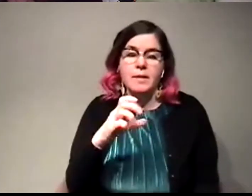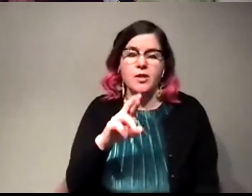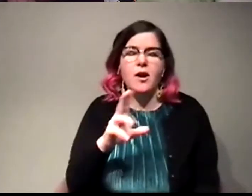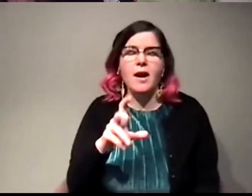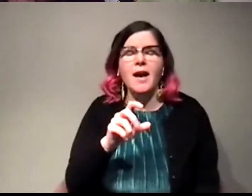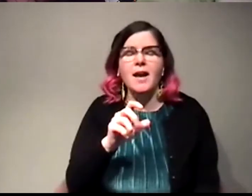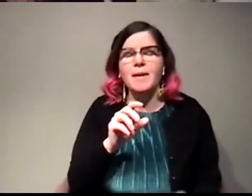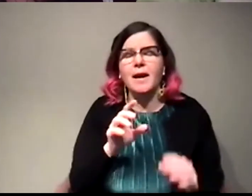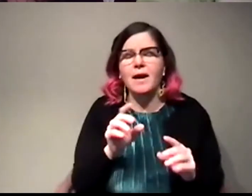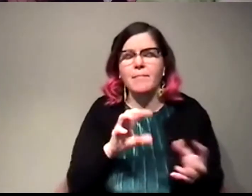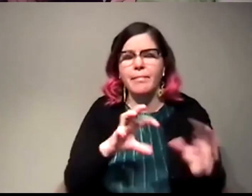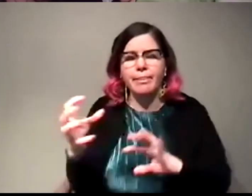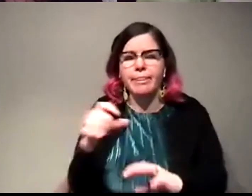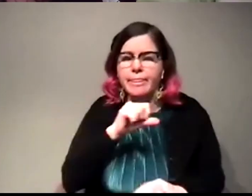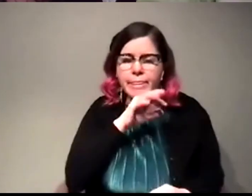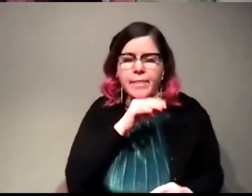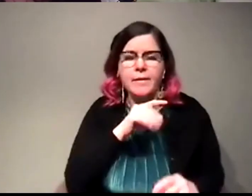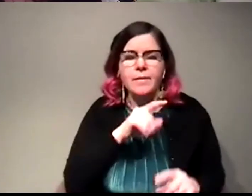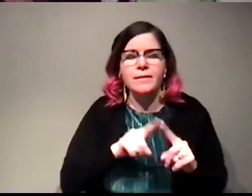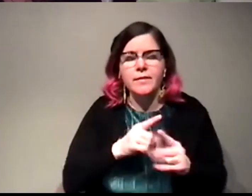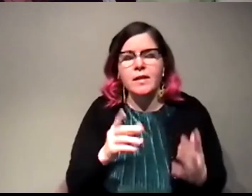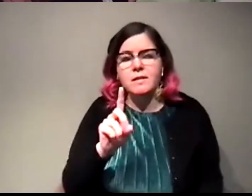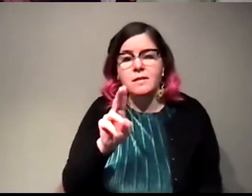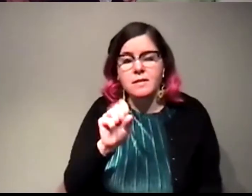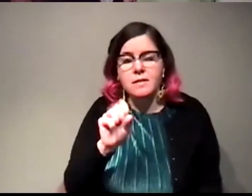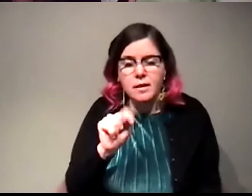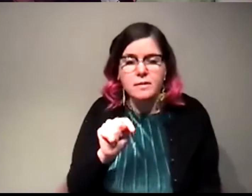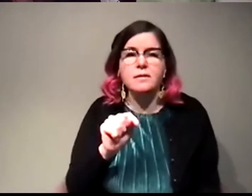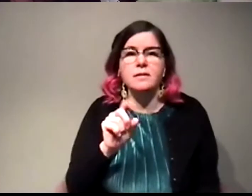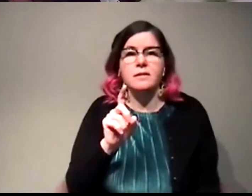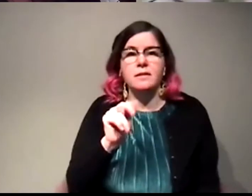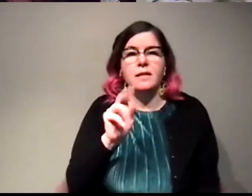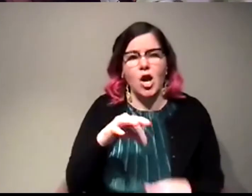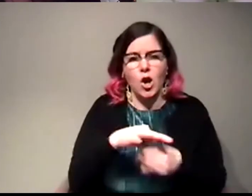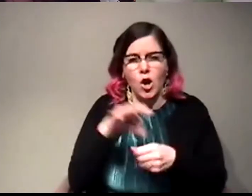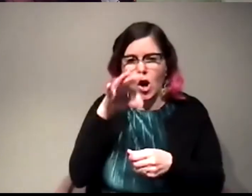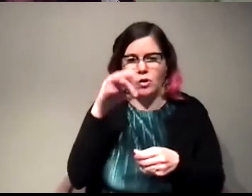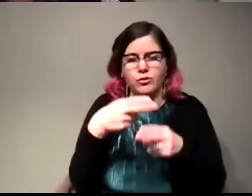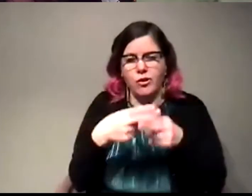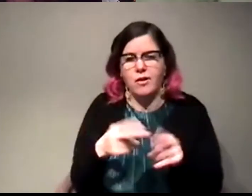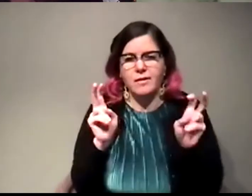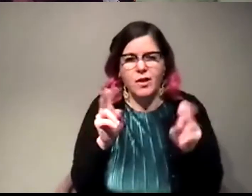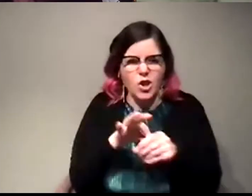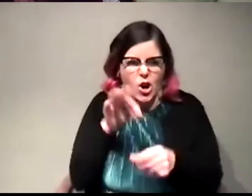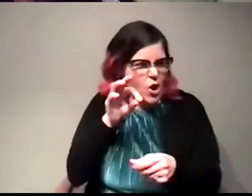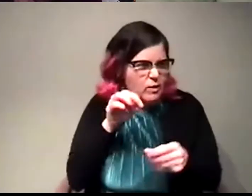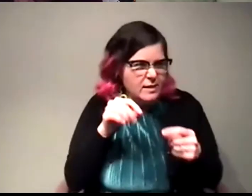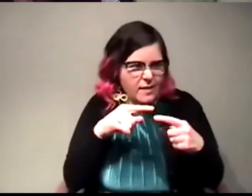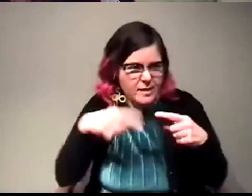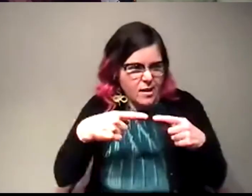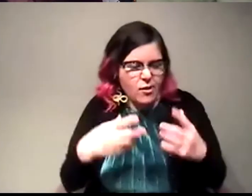with a variety of things, you know, dust, DNA, ghosts is what we usually say in the lab. There's a ghost in the cycler.